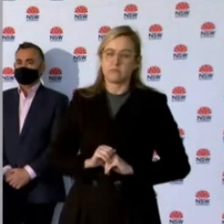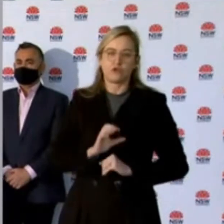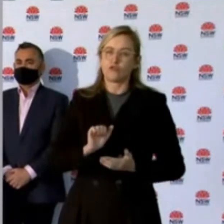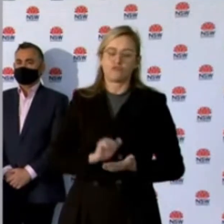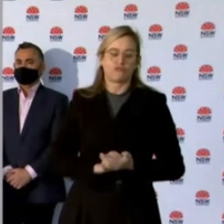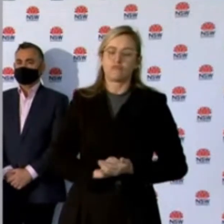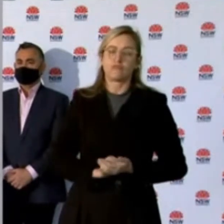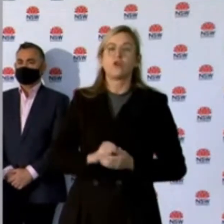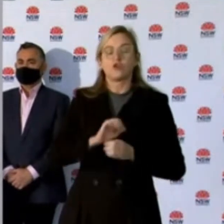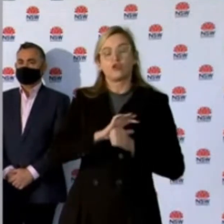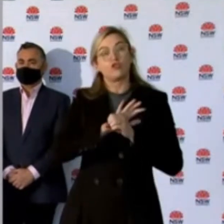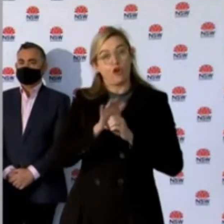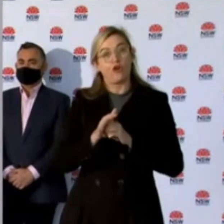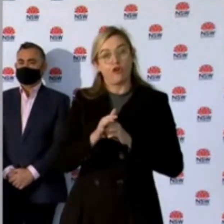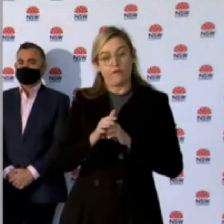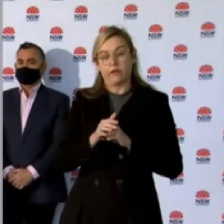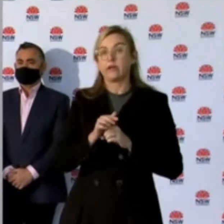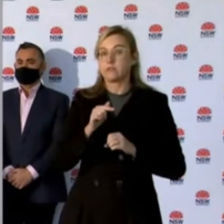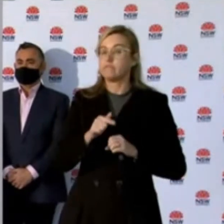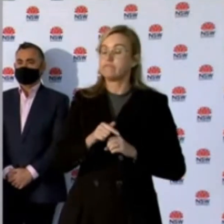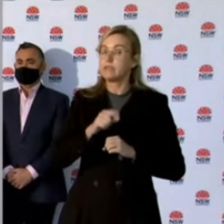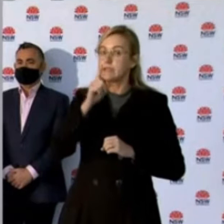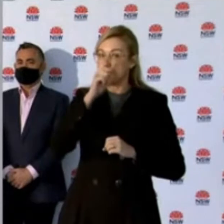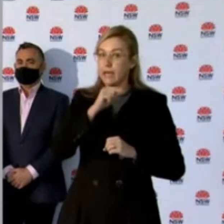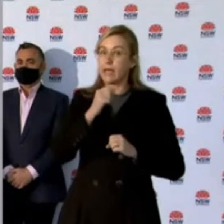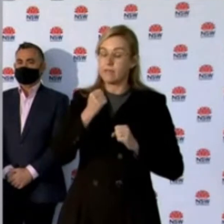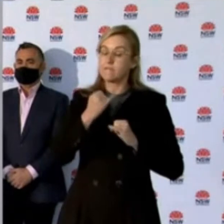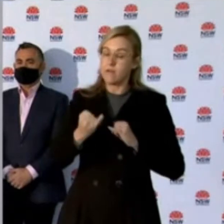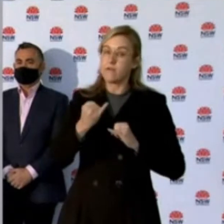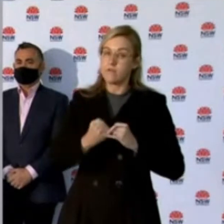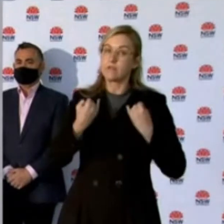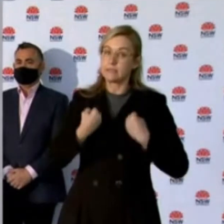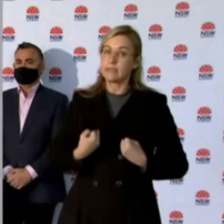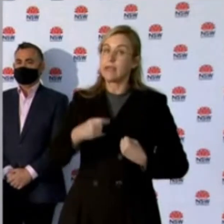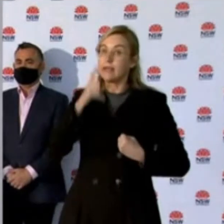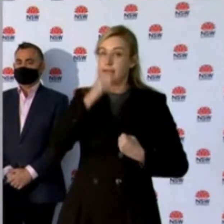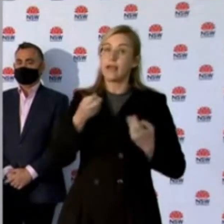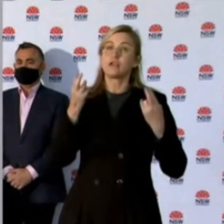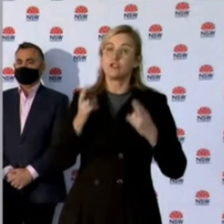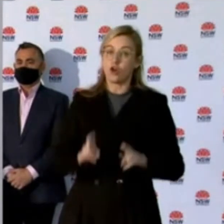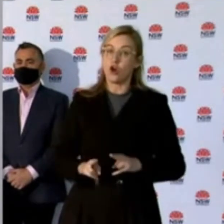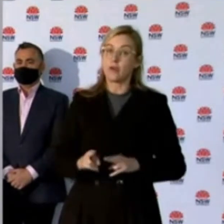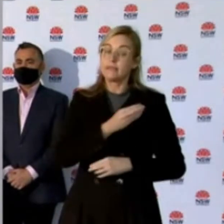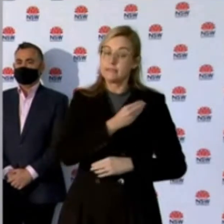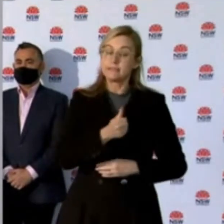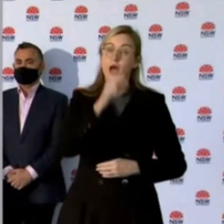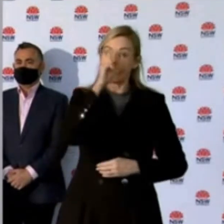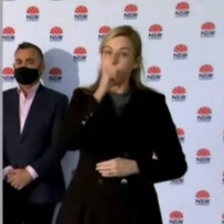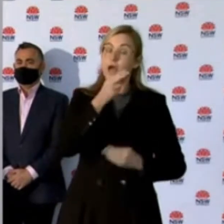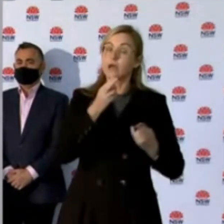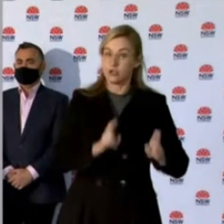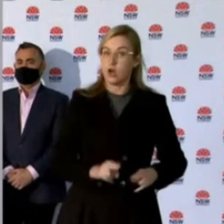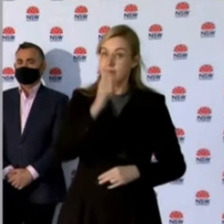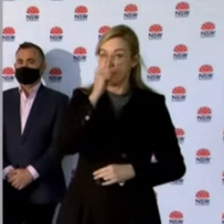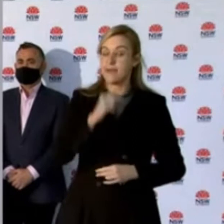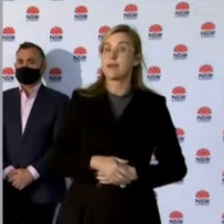that COVID can lead to illness and death, and it can cause deaths in young people. And you can pass